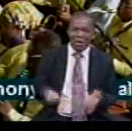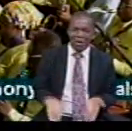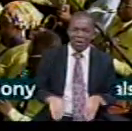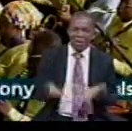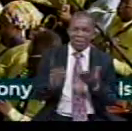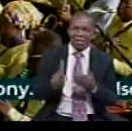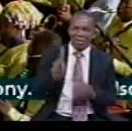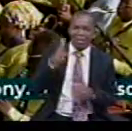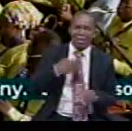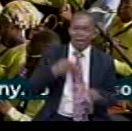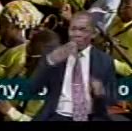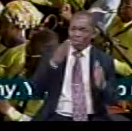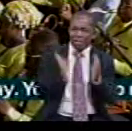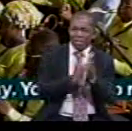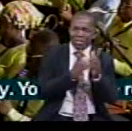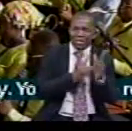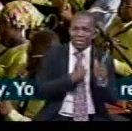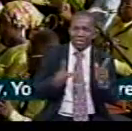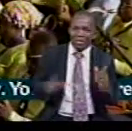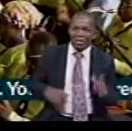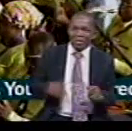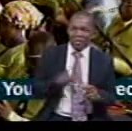Bonsem,